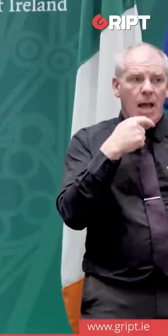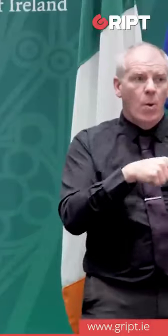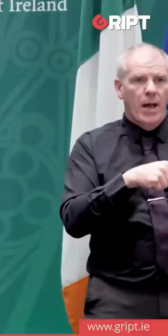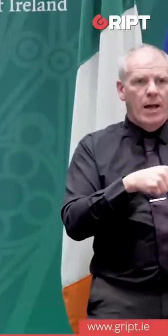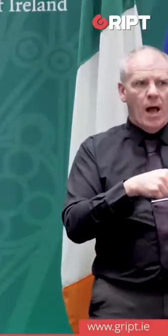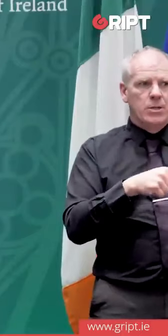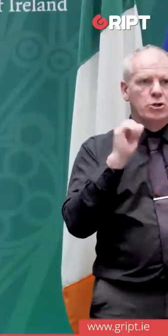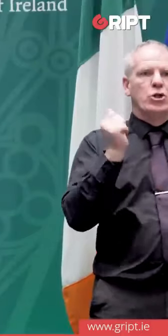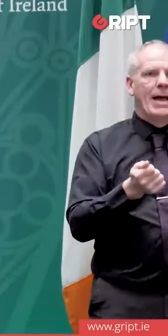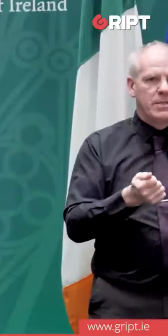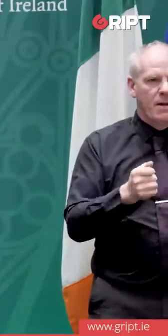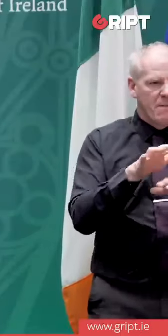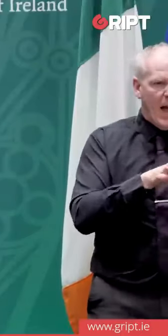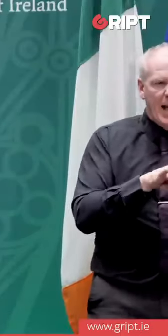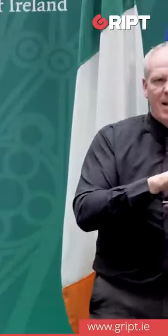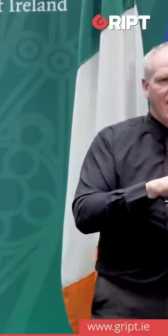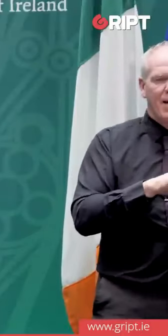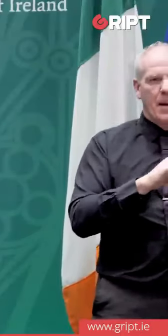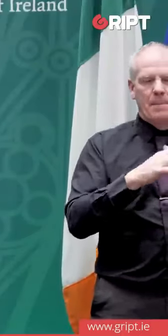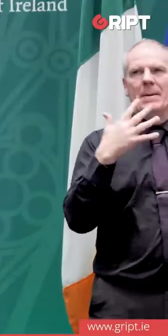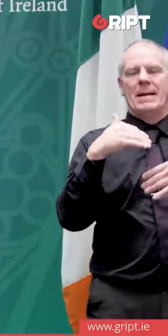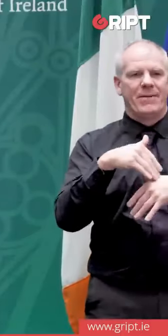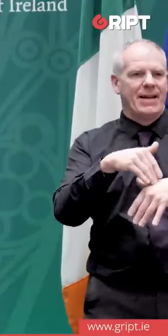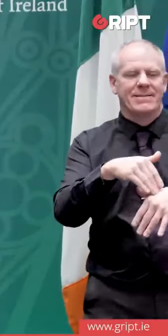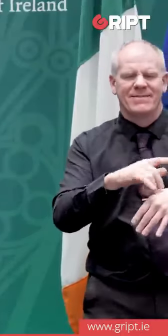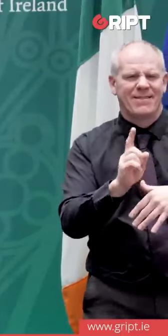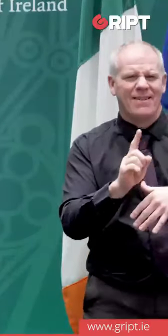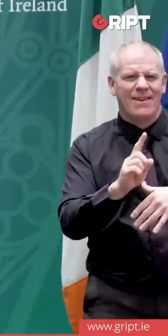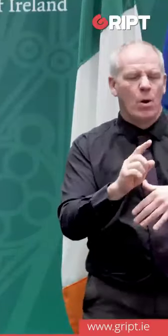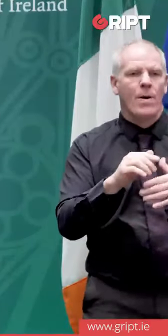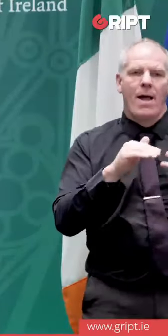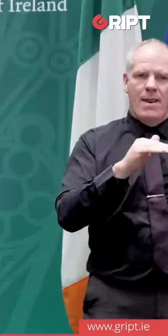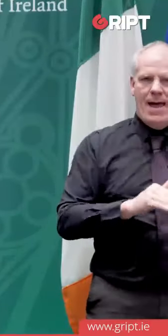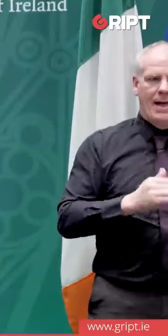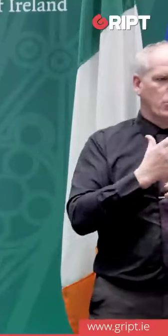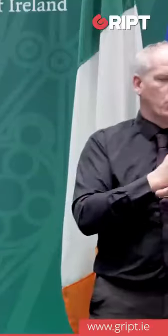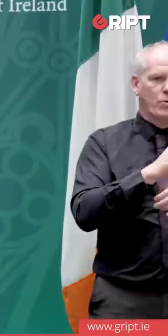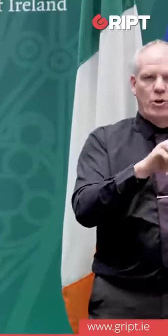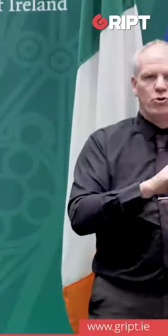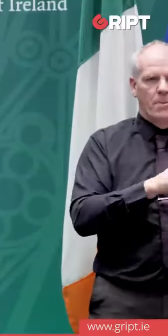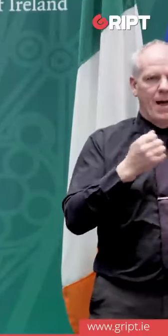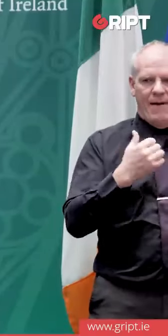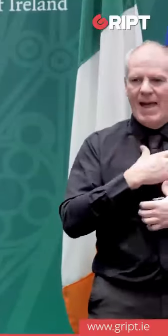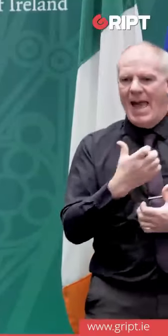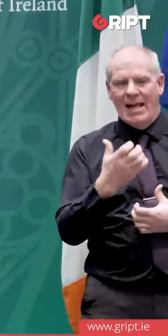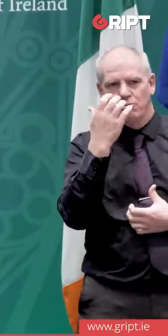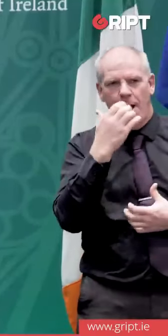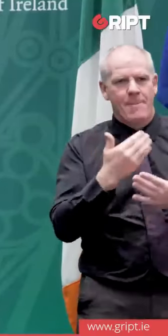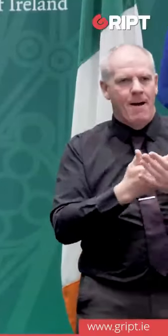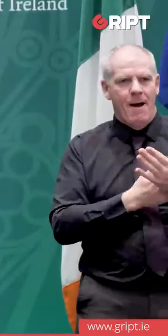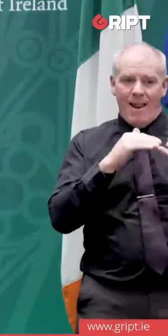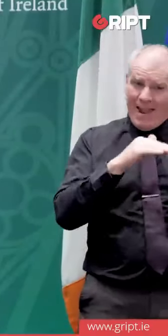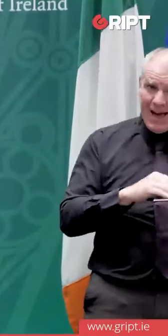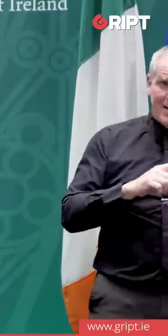because having the entirety of media, politics and academia against you will make any fight for change an uphill battle, but to be blackpilled